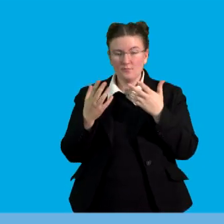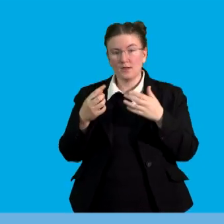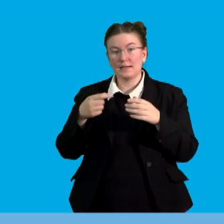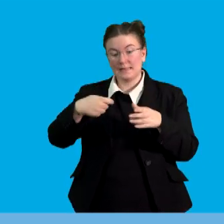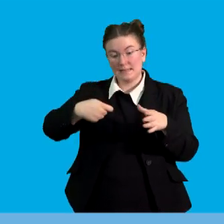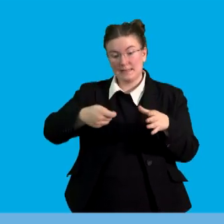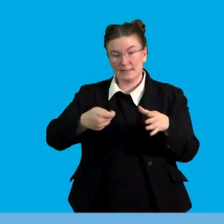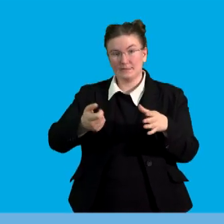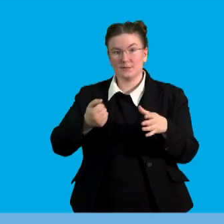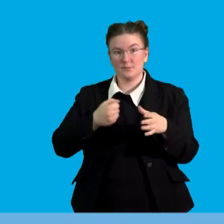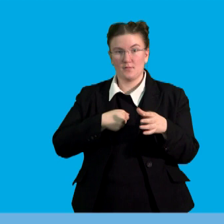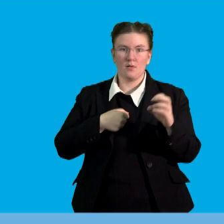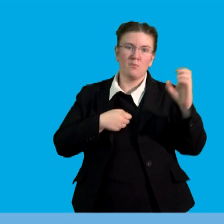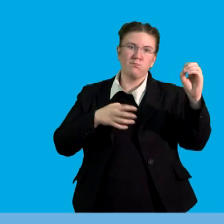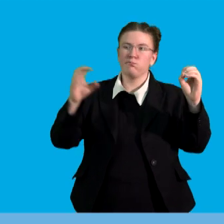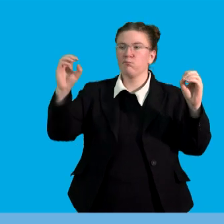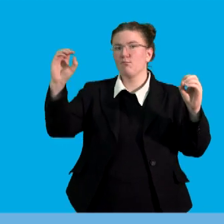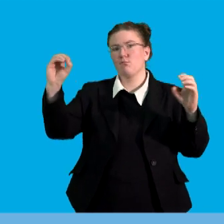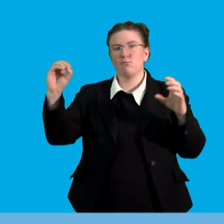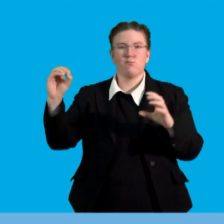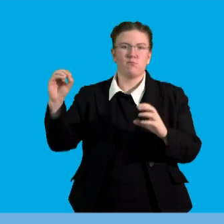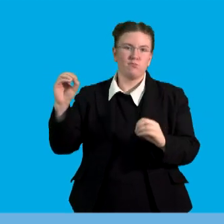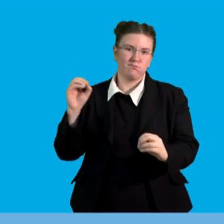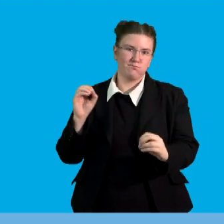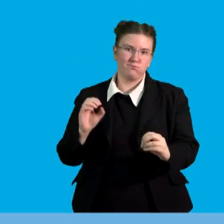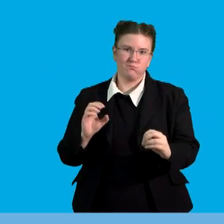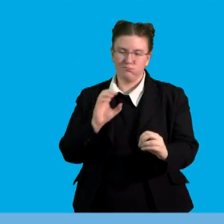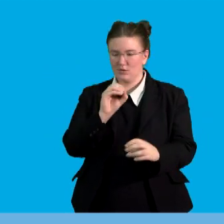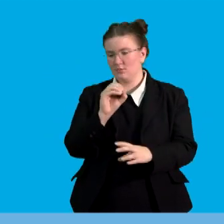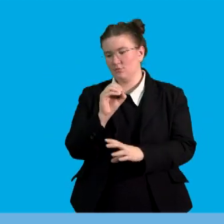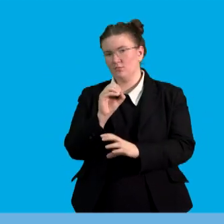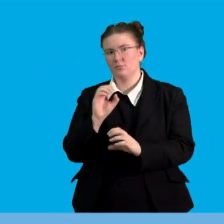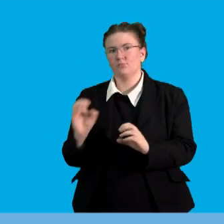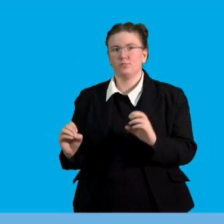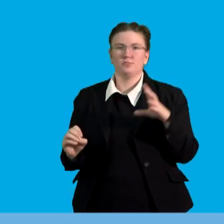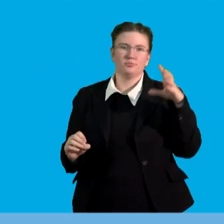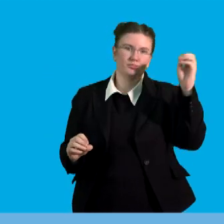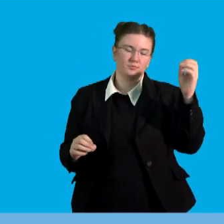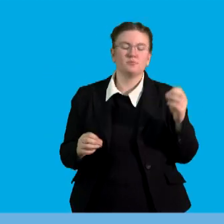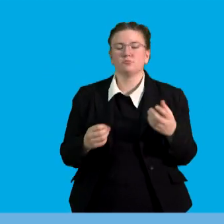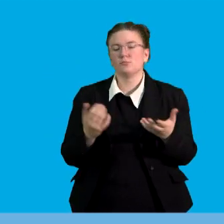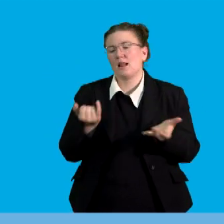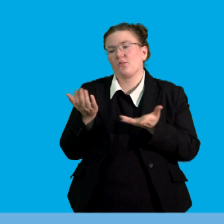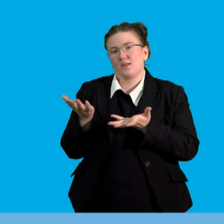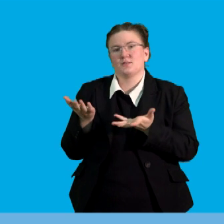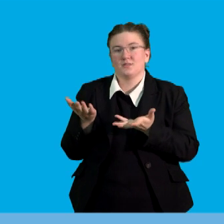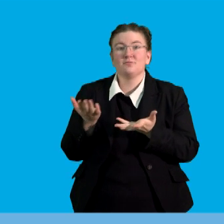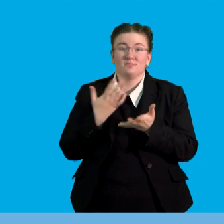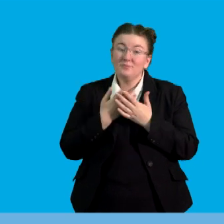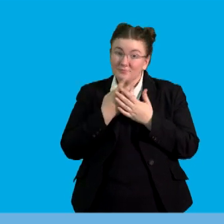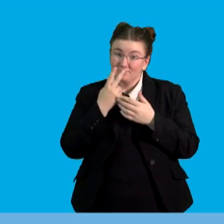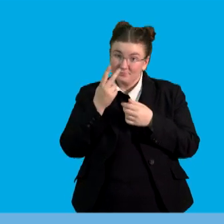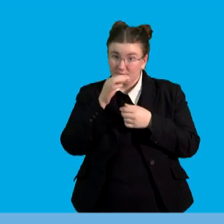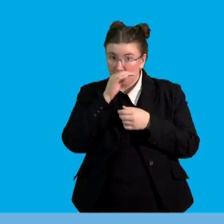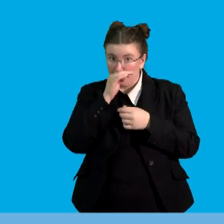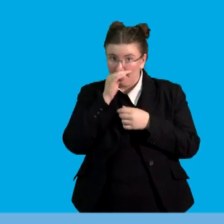So if I have my gas particle there, or if I have another one there, another one there, another one there, and so forth. So we can